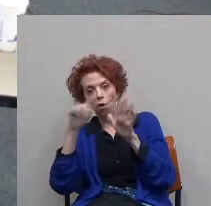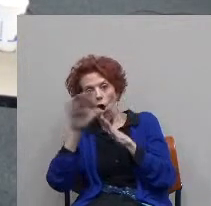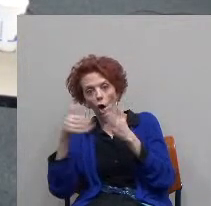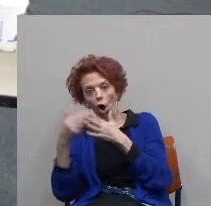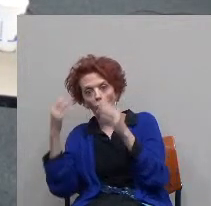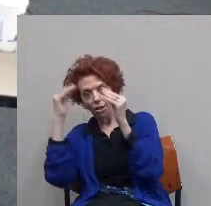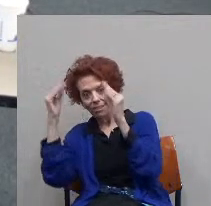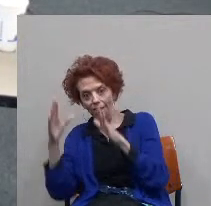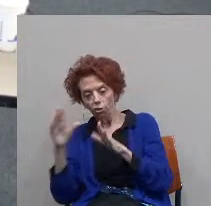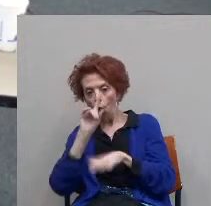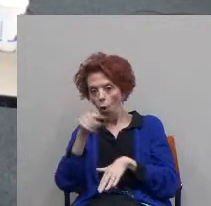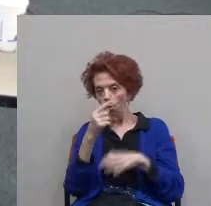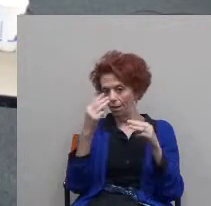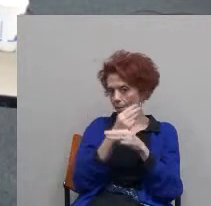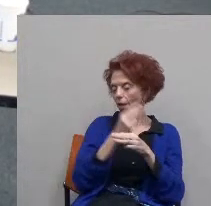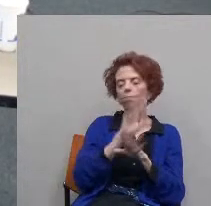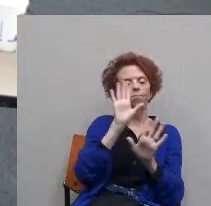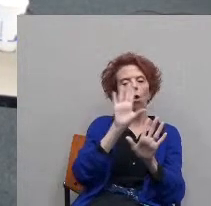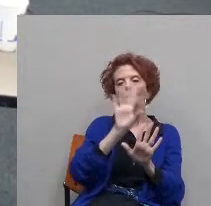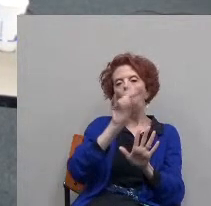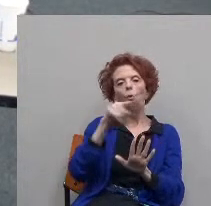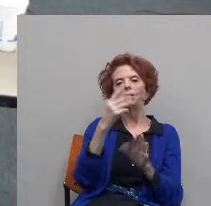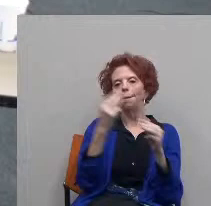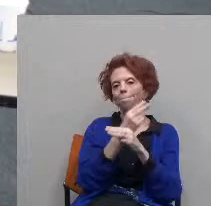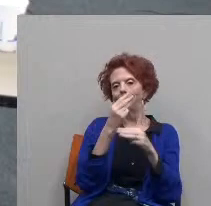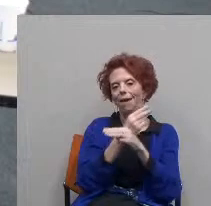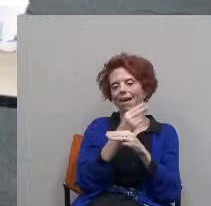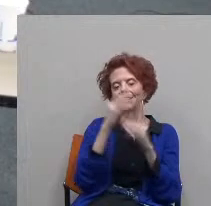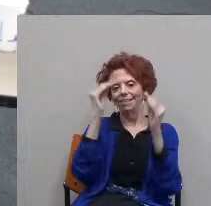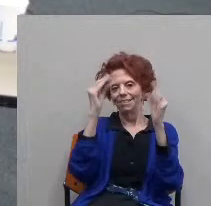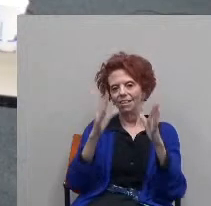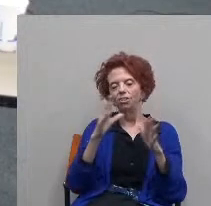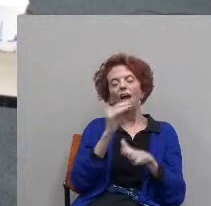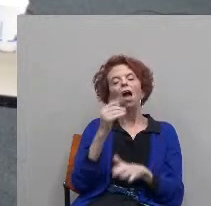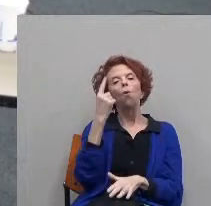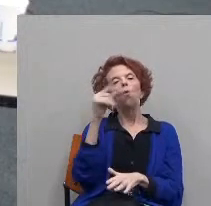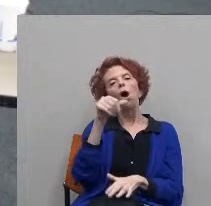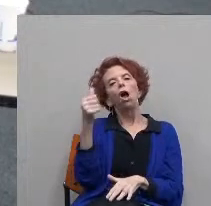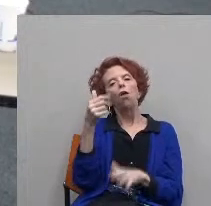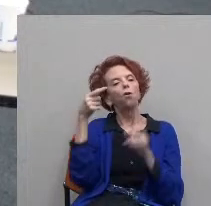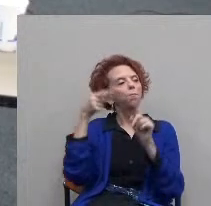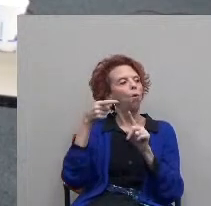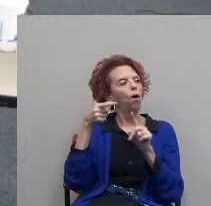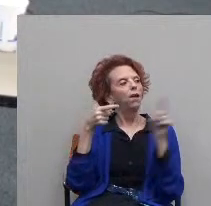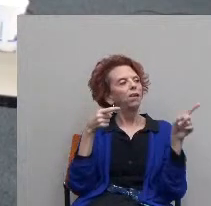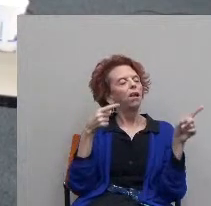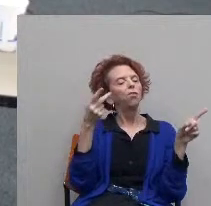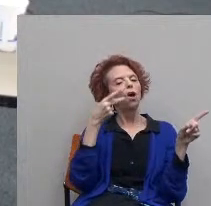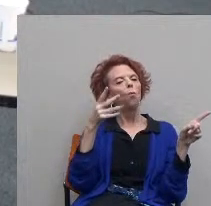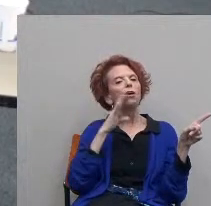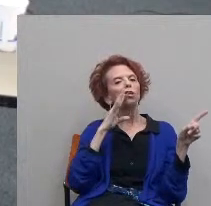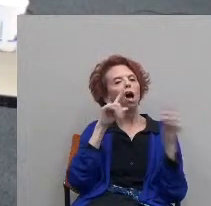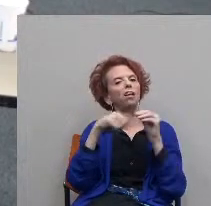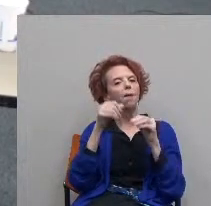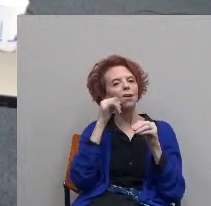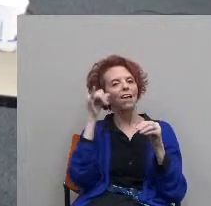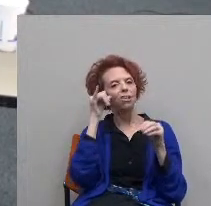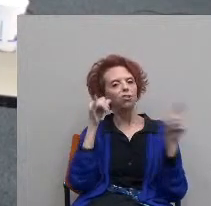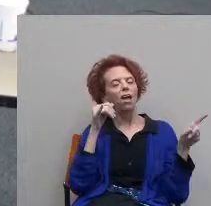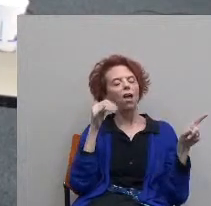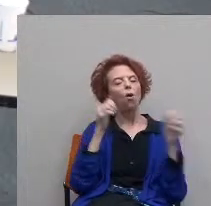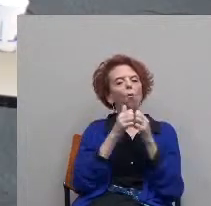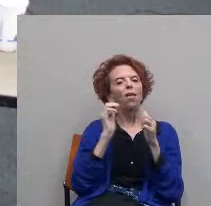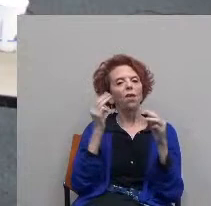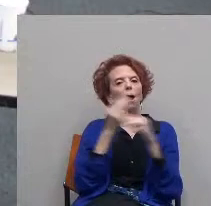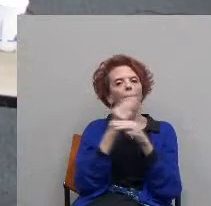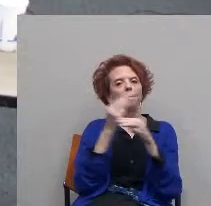just math teachers? Math, 4th through 8th grade math. And one other point that Dr. Chasson and I talked about yesterday morning in our math